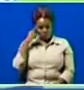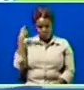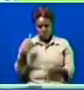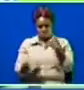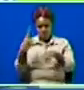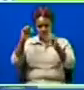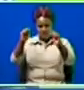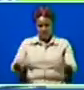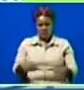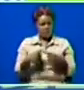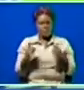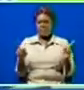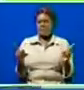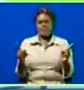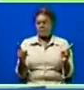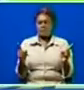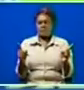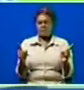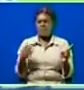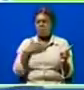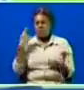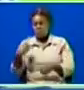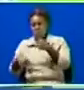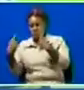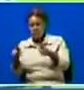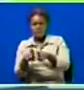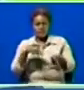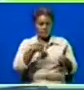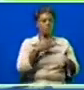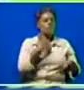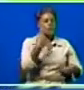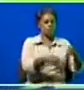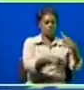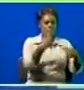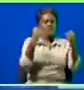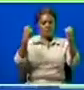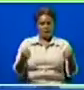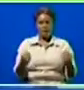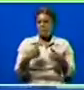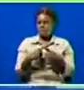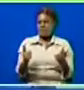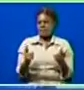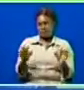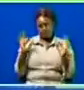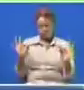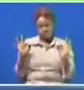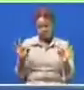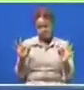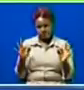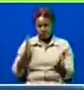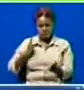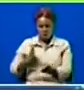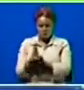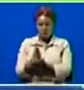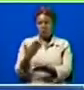the game, but walikuwa nataka win, tulikuwa nataka win. That's why imekuwa tough, lakini imekuwa smart. To be